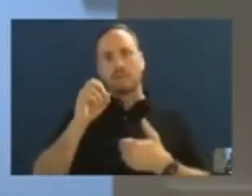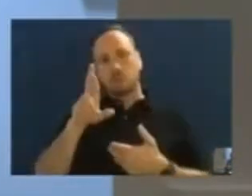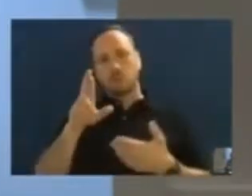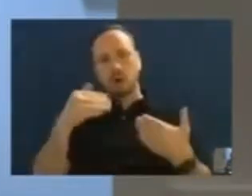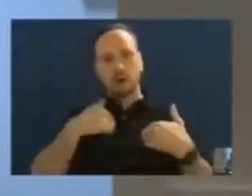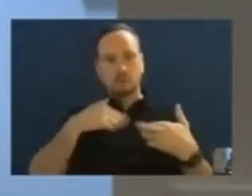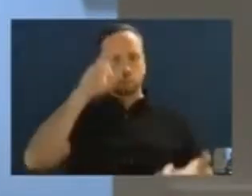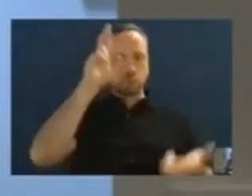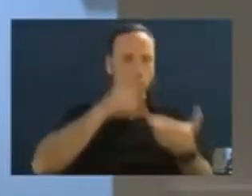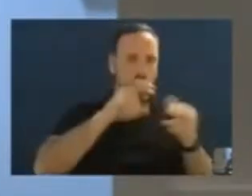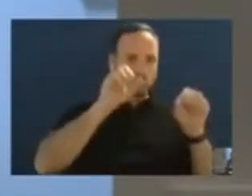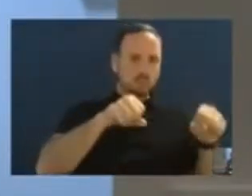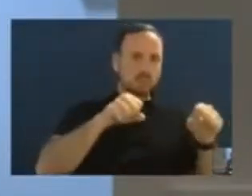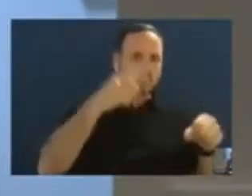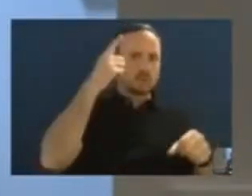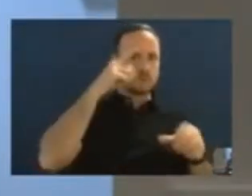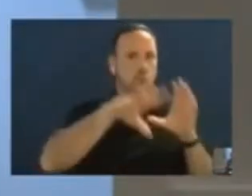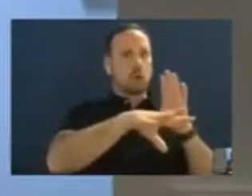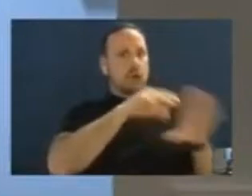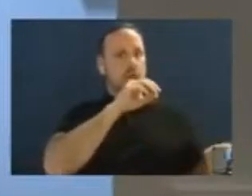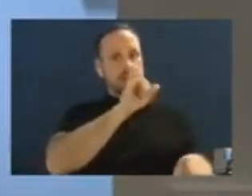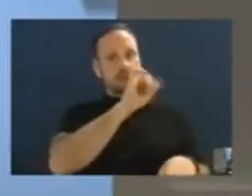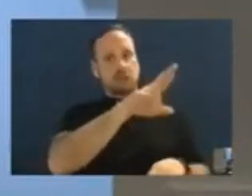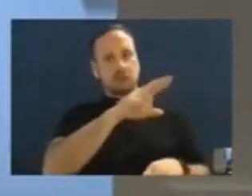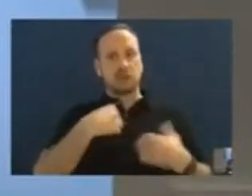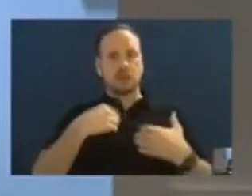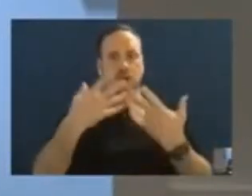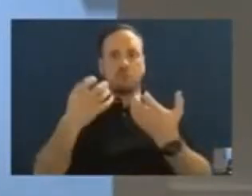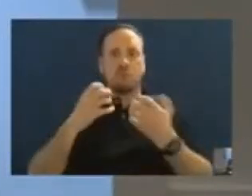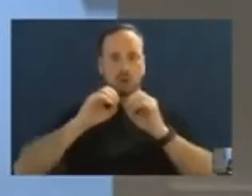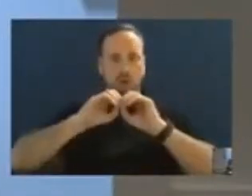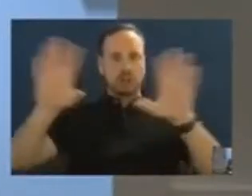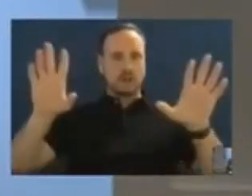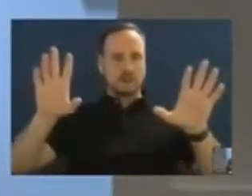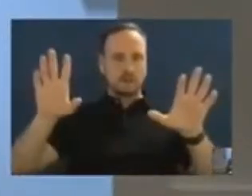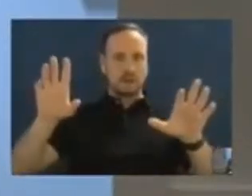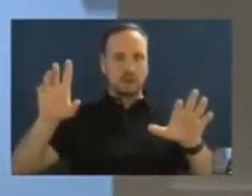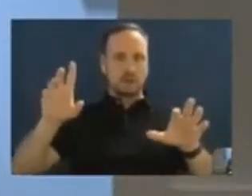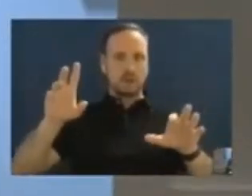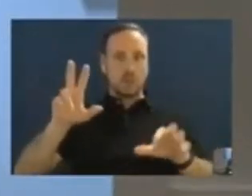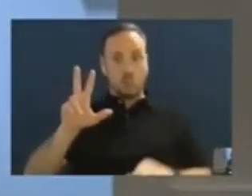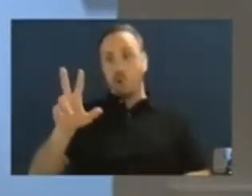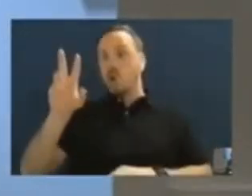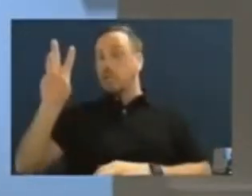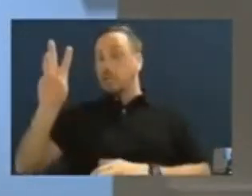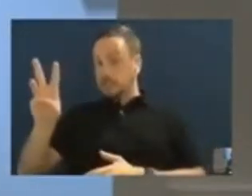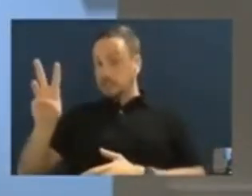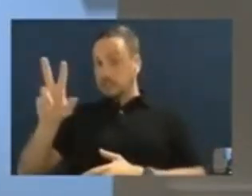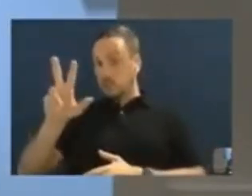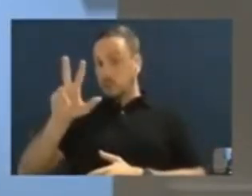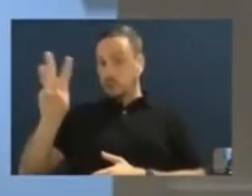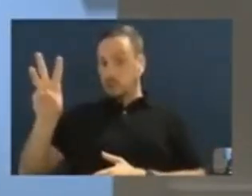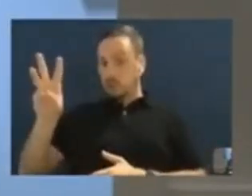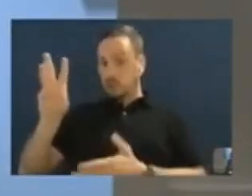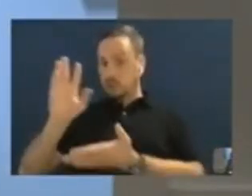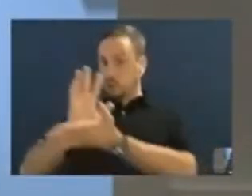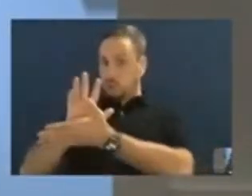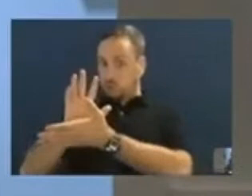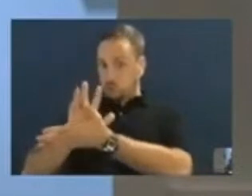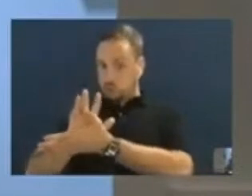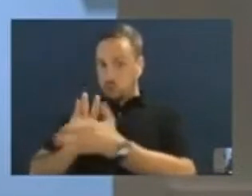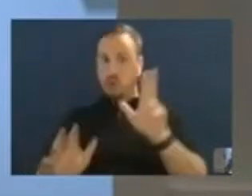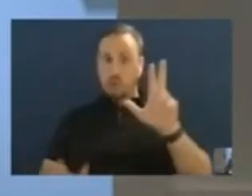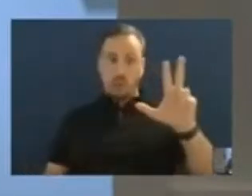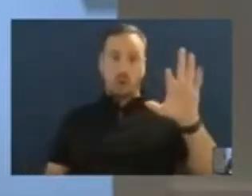outside air. If I could just clarify, it's actually 36 schools. Yeah, 39 sites. 39 Thank you, sites.